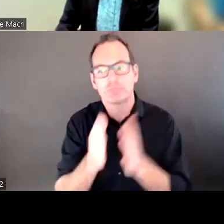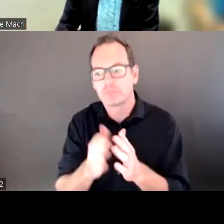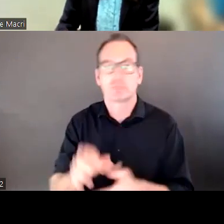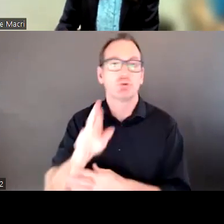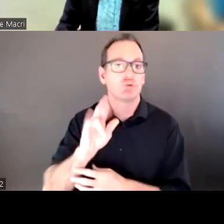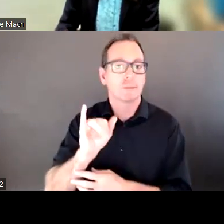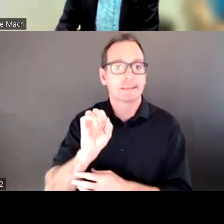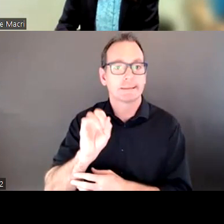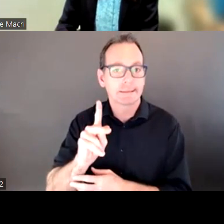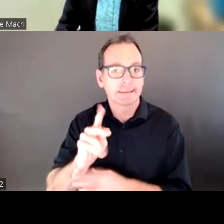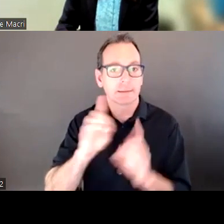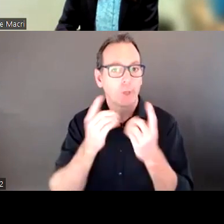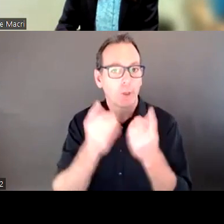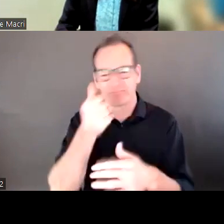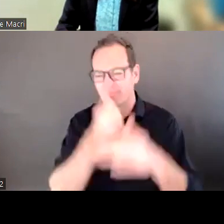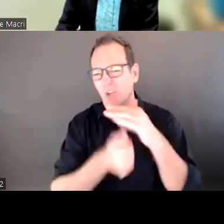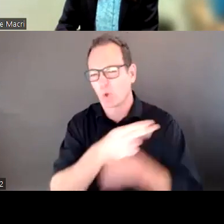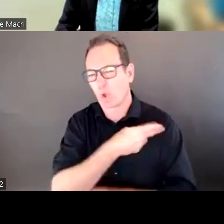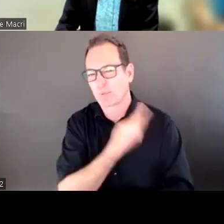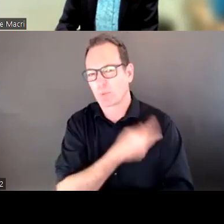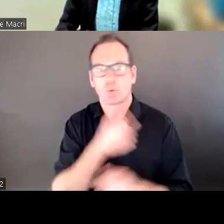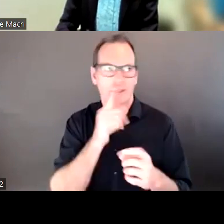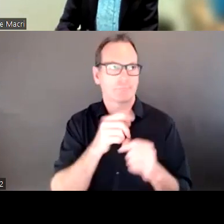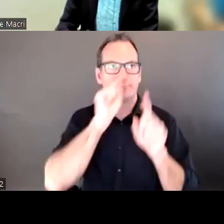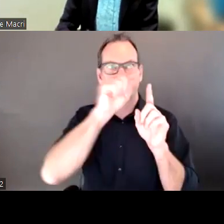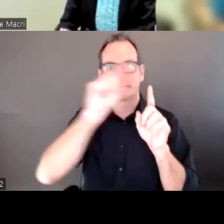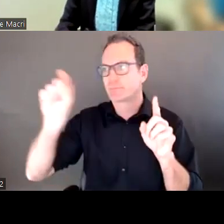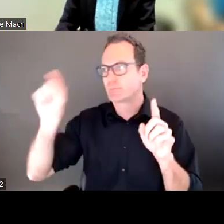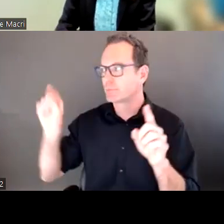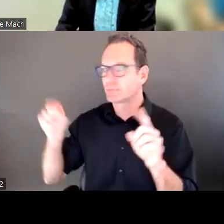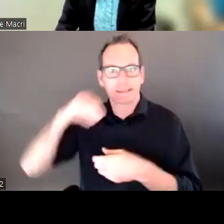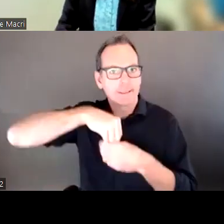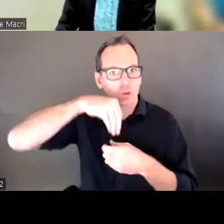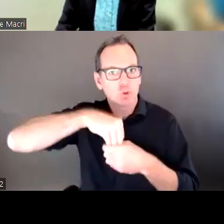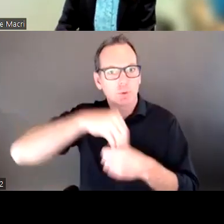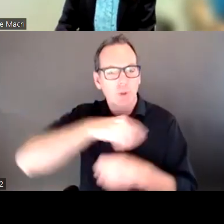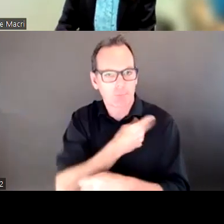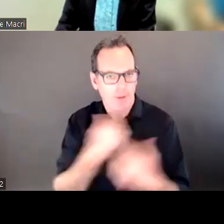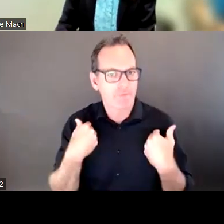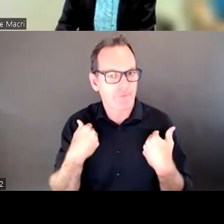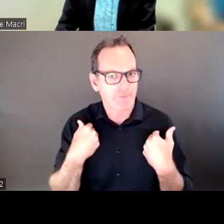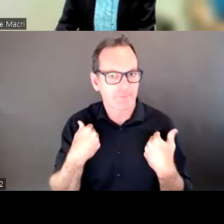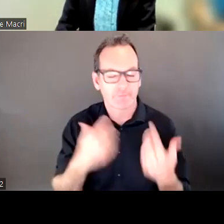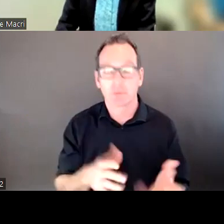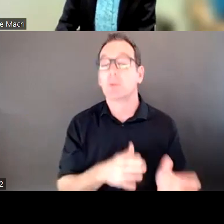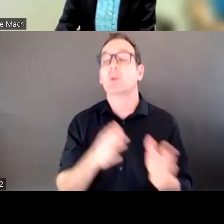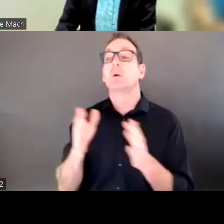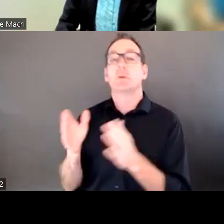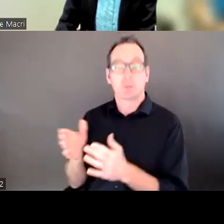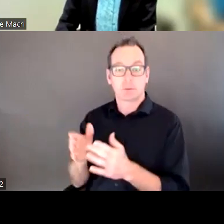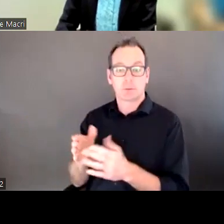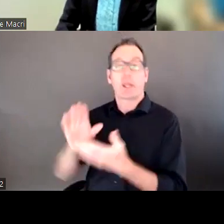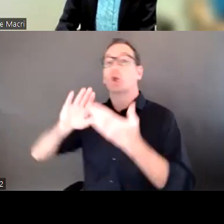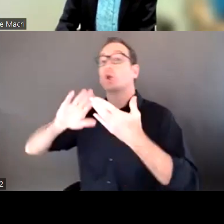help support decision-making of this team in hospital. In community, could be very different, right? So I've